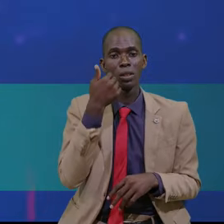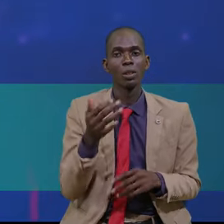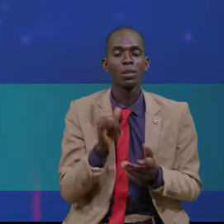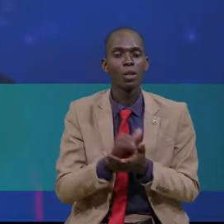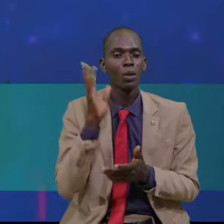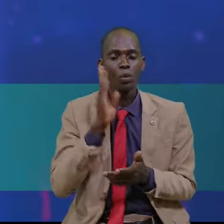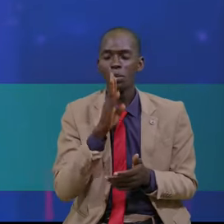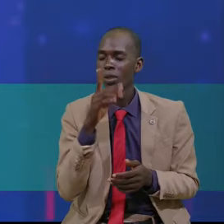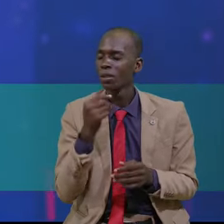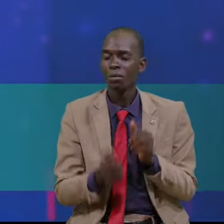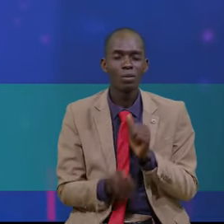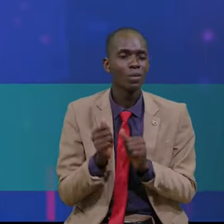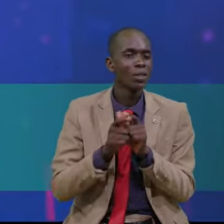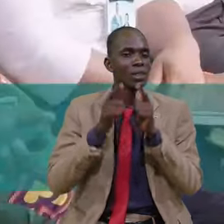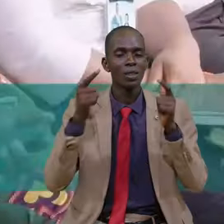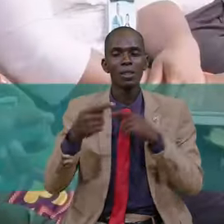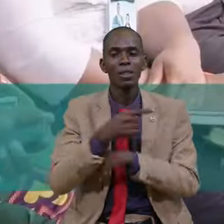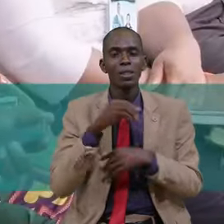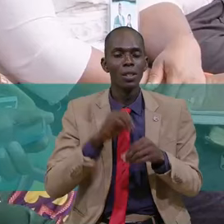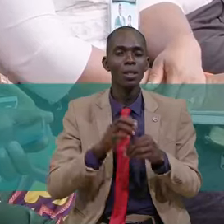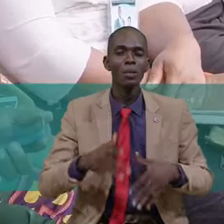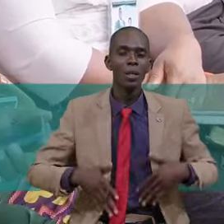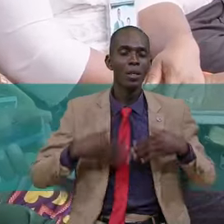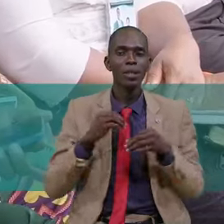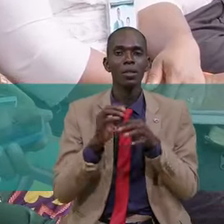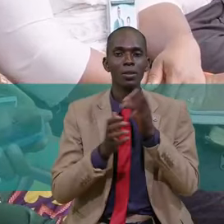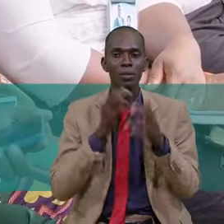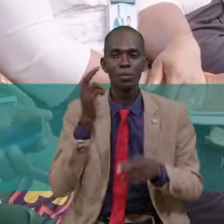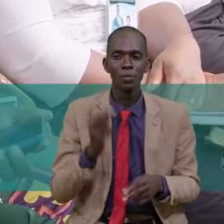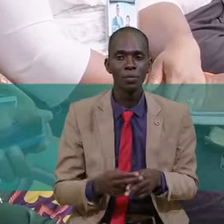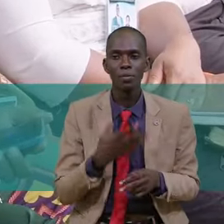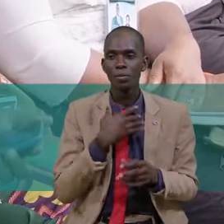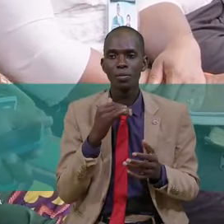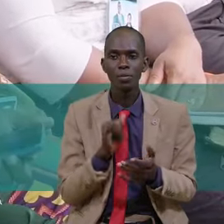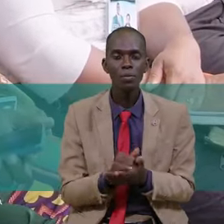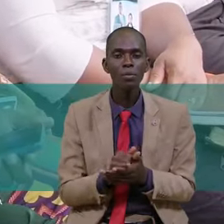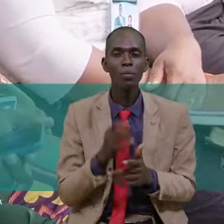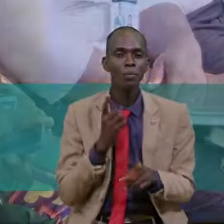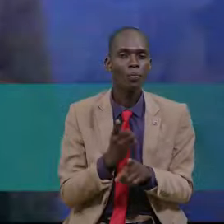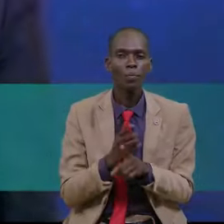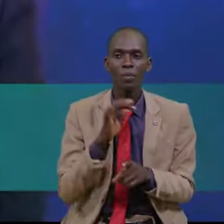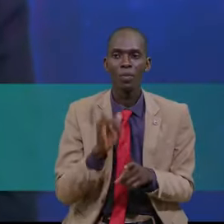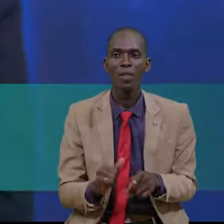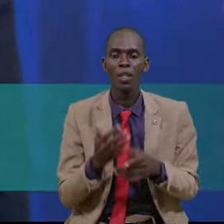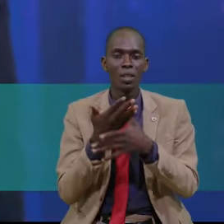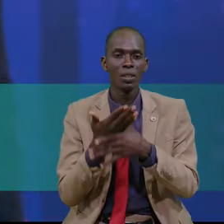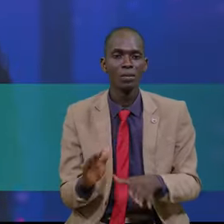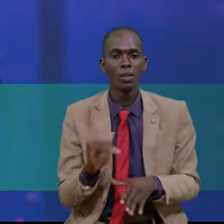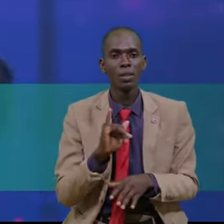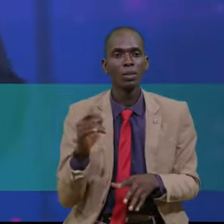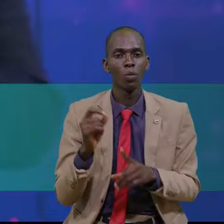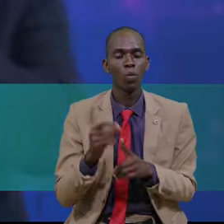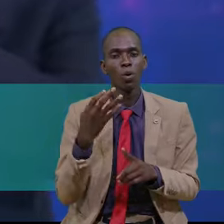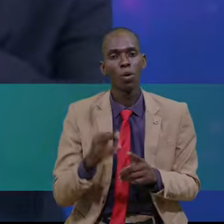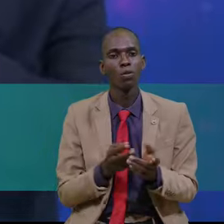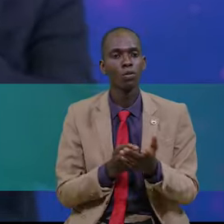your existence in Jesus name and then it says rightly dividing the words of truth